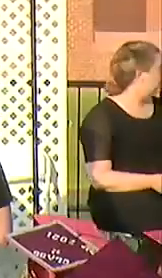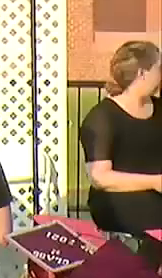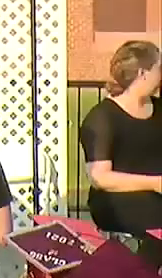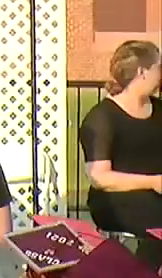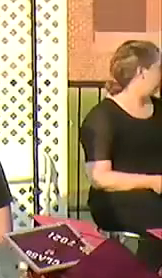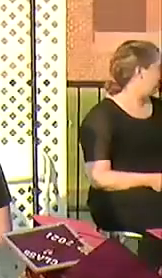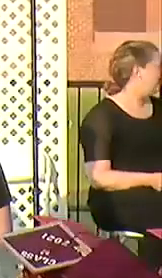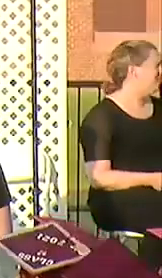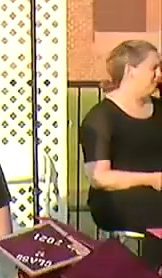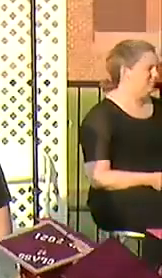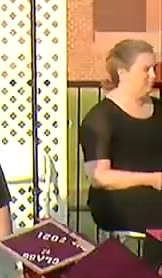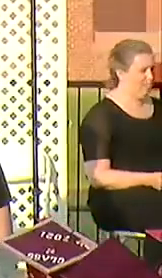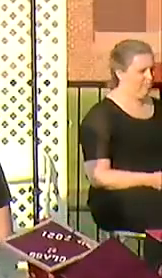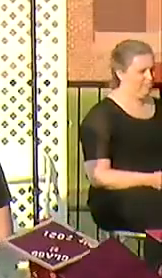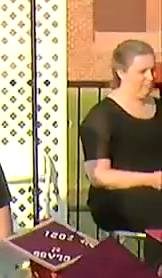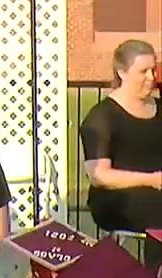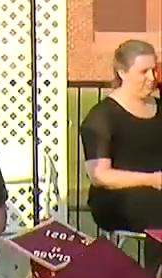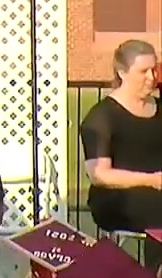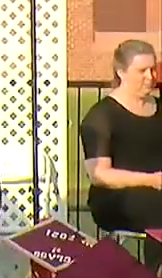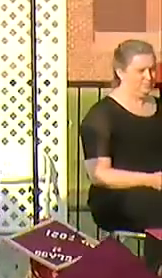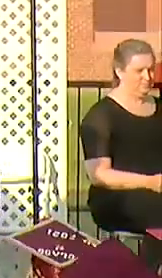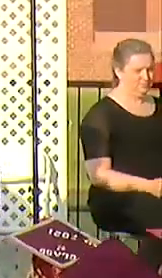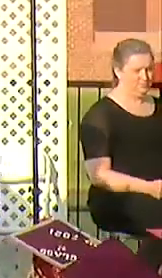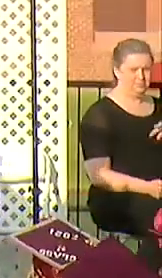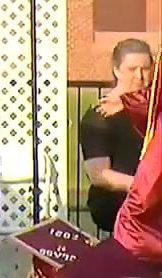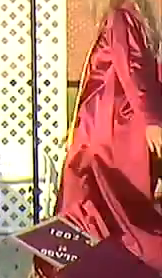Madeline Ann Gilmore.